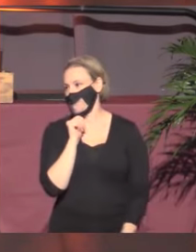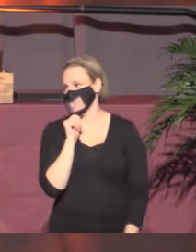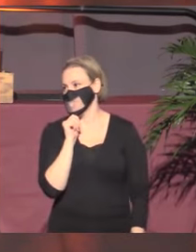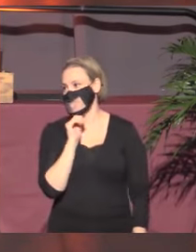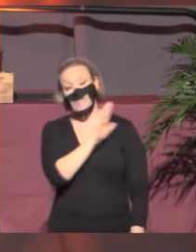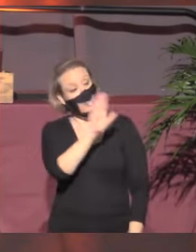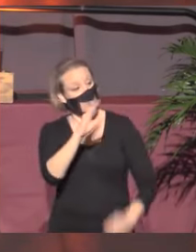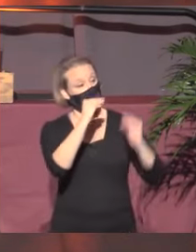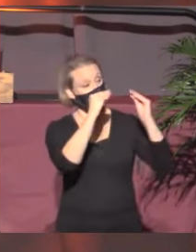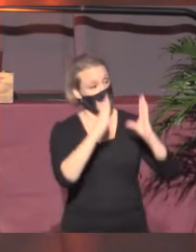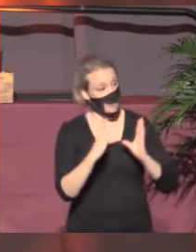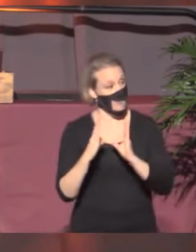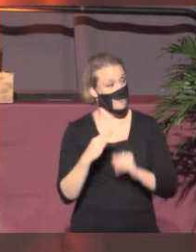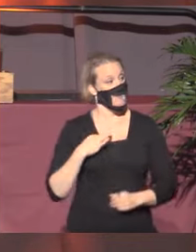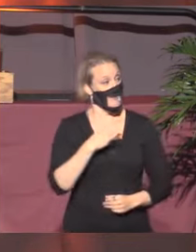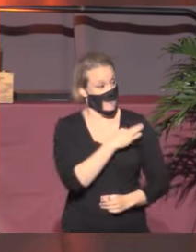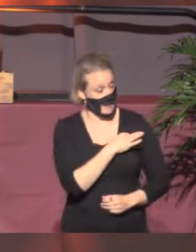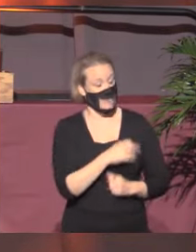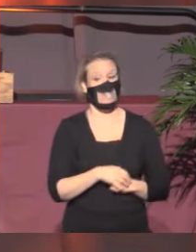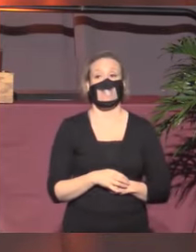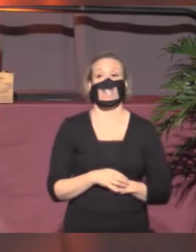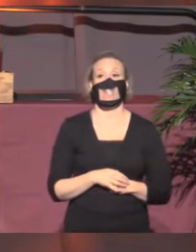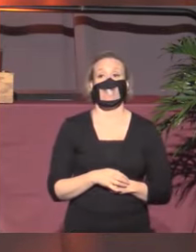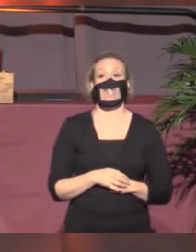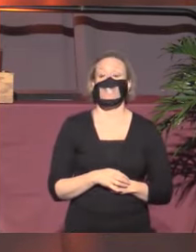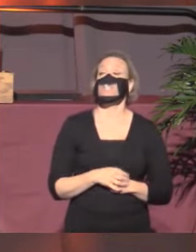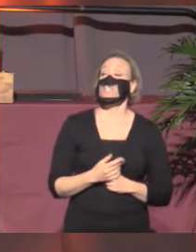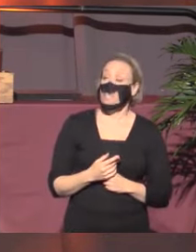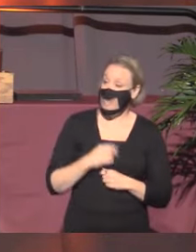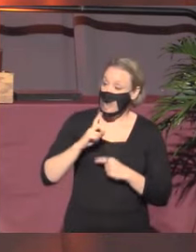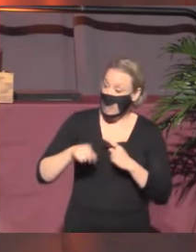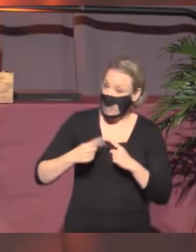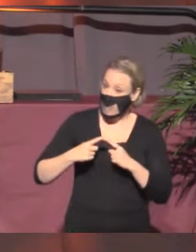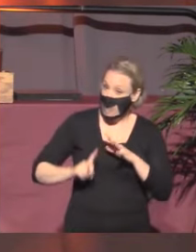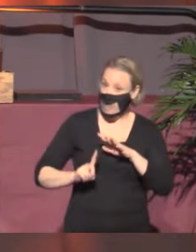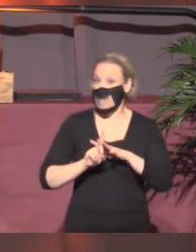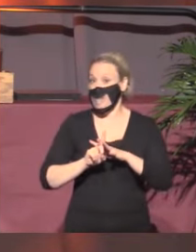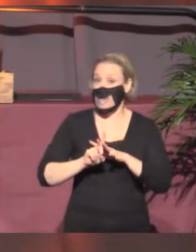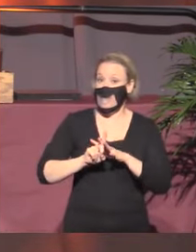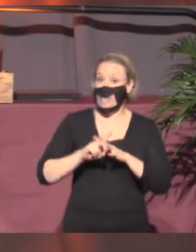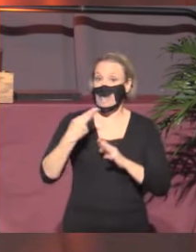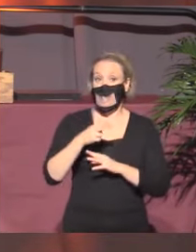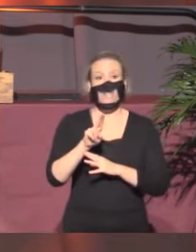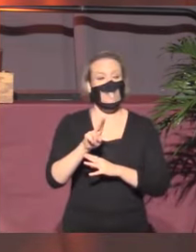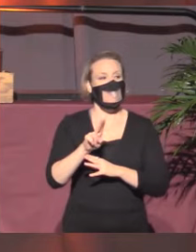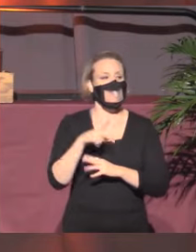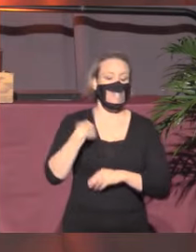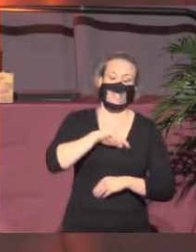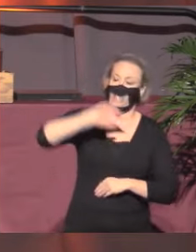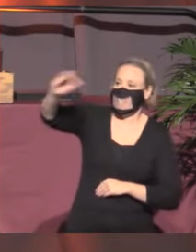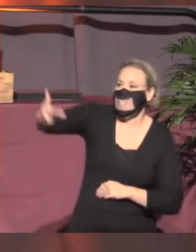faculty, the staff, once you got here, opened their arms wide and embraced you to